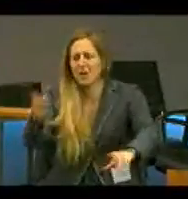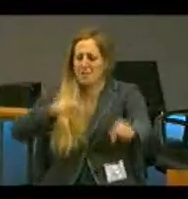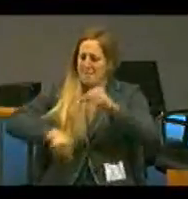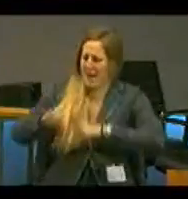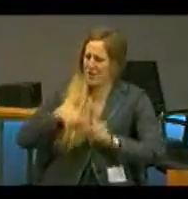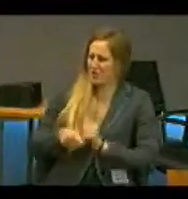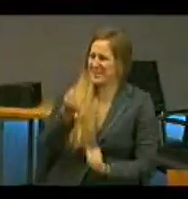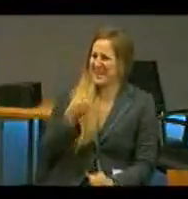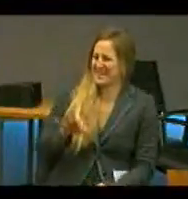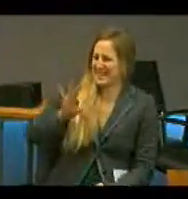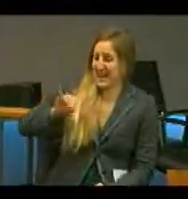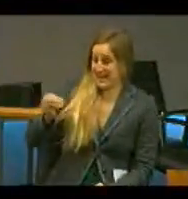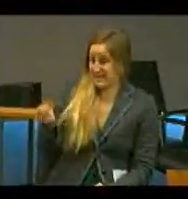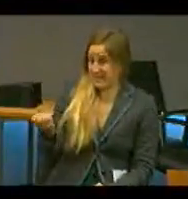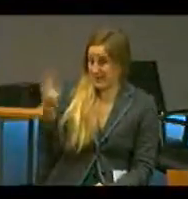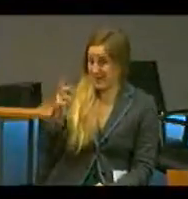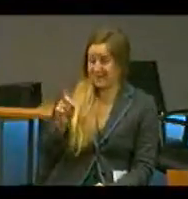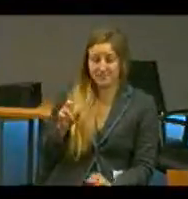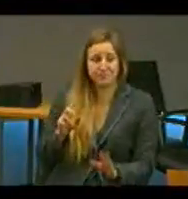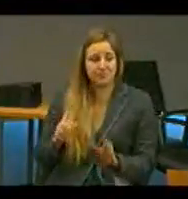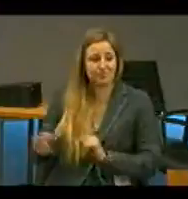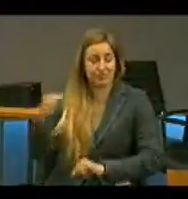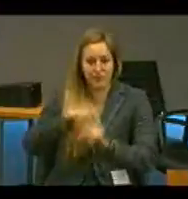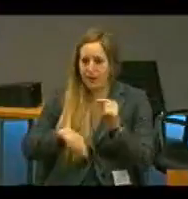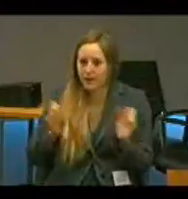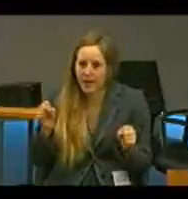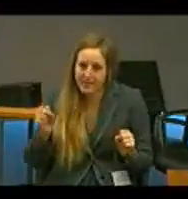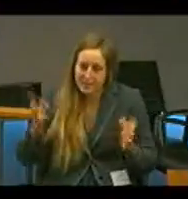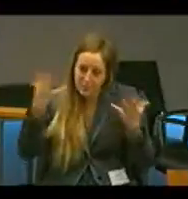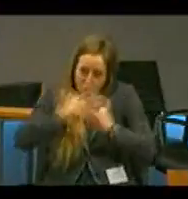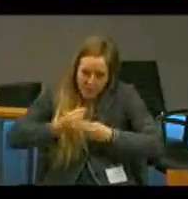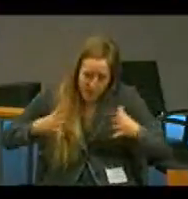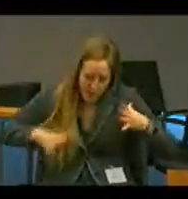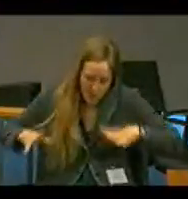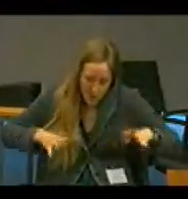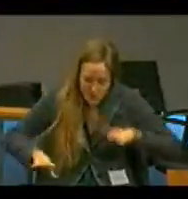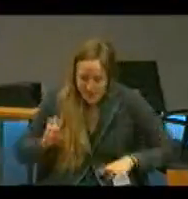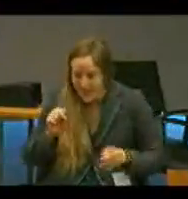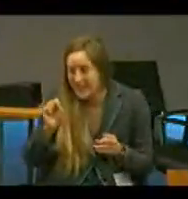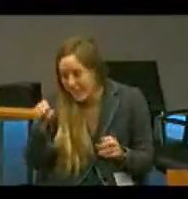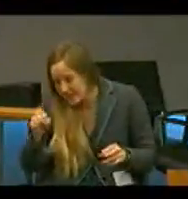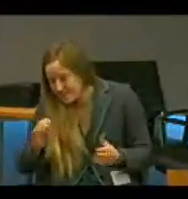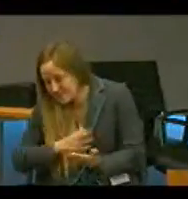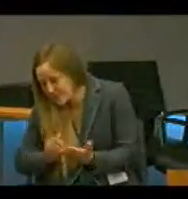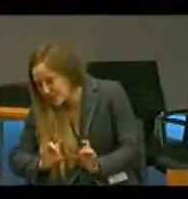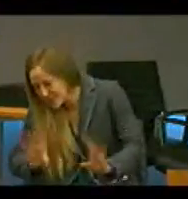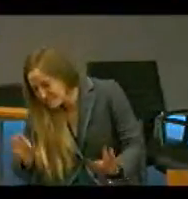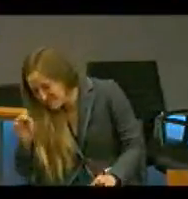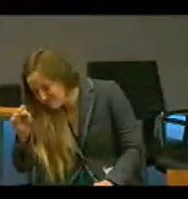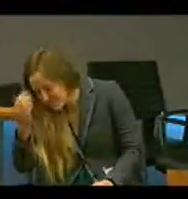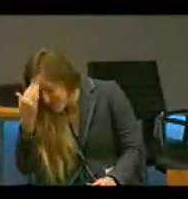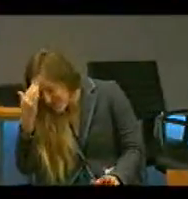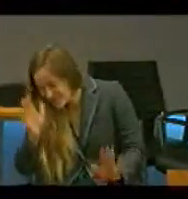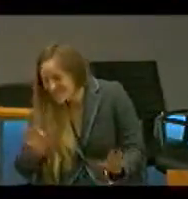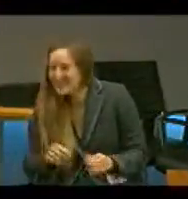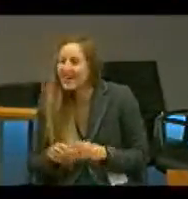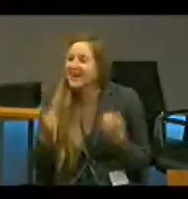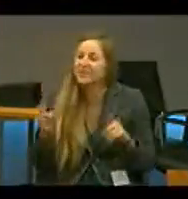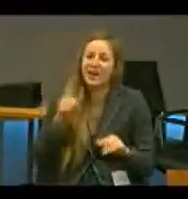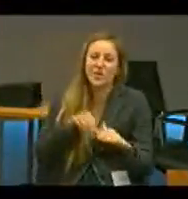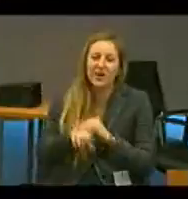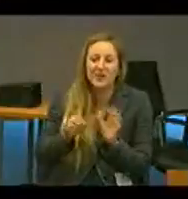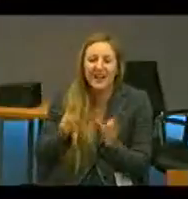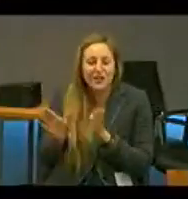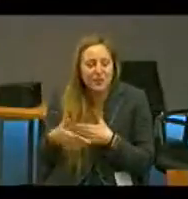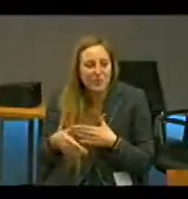to the 1990s. Yes, the fashion was epic. Yes, the music was terrible. I walked into my